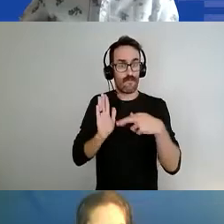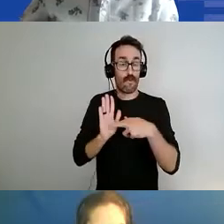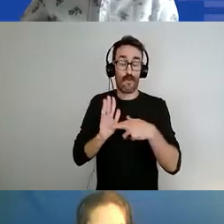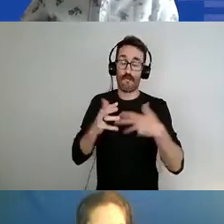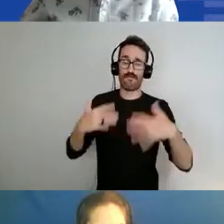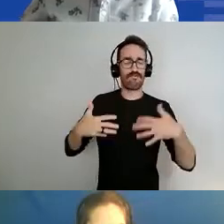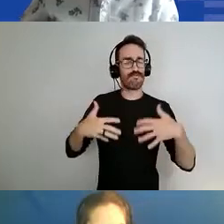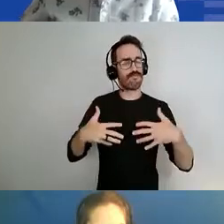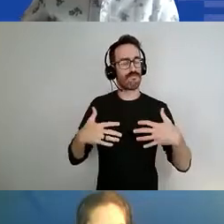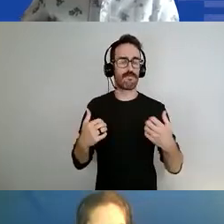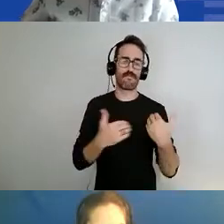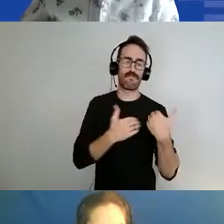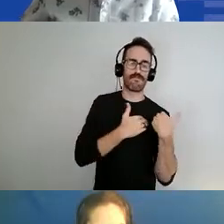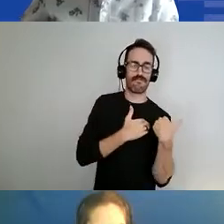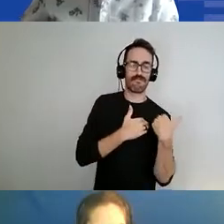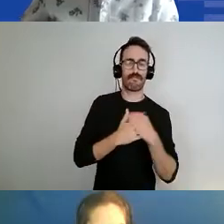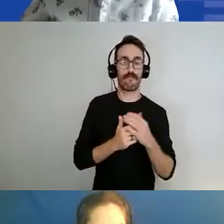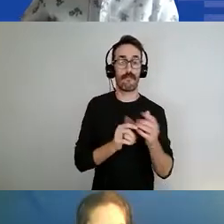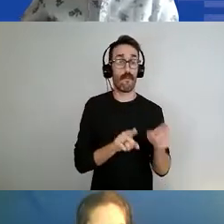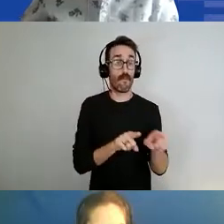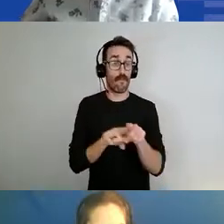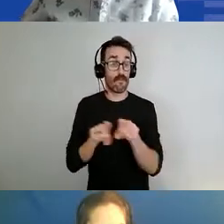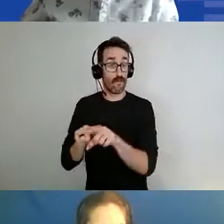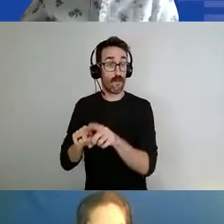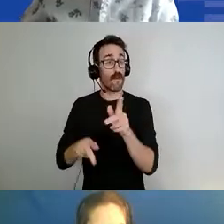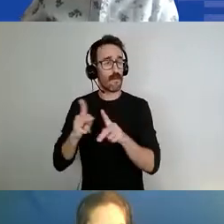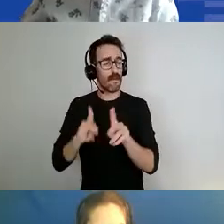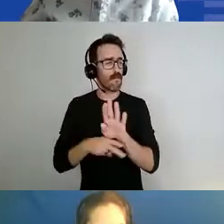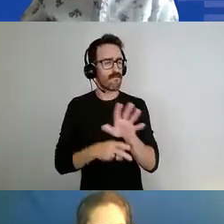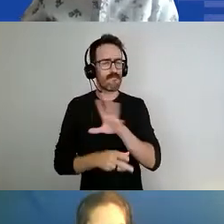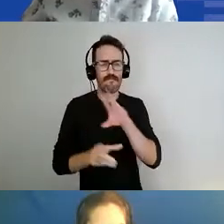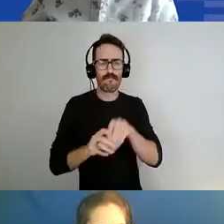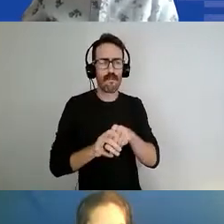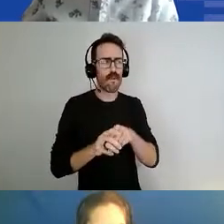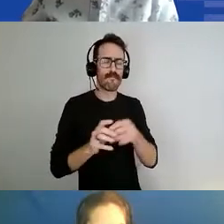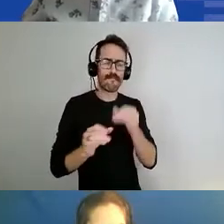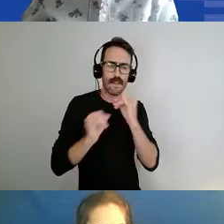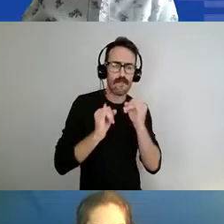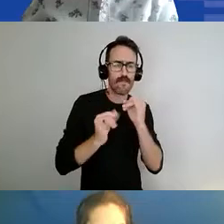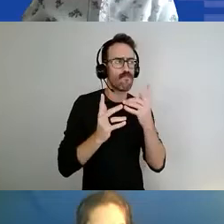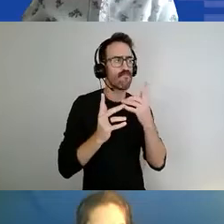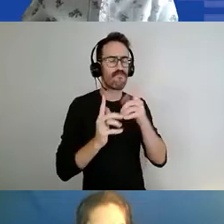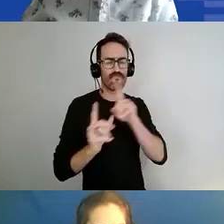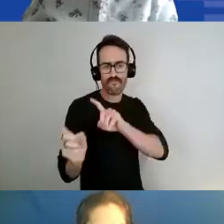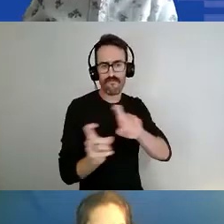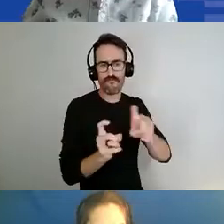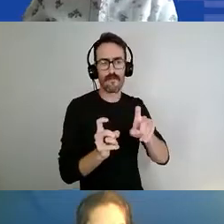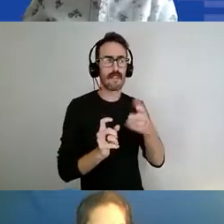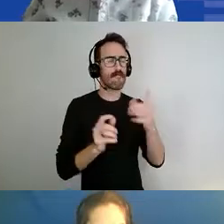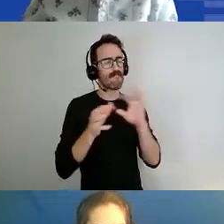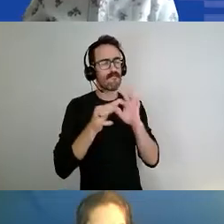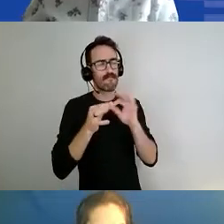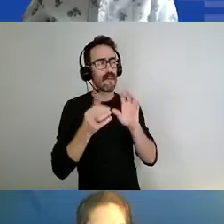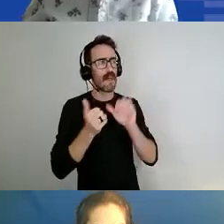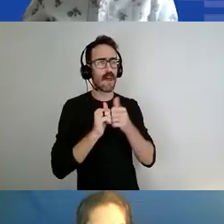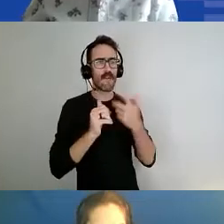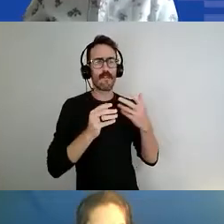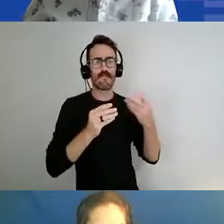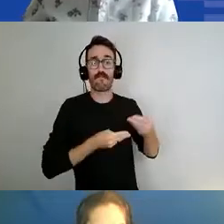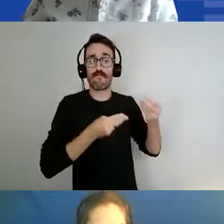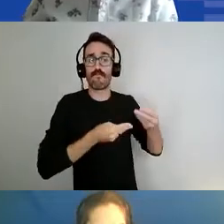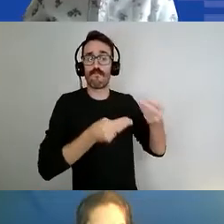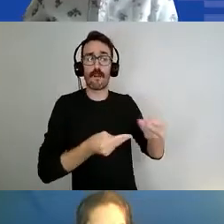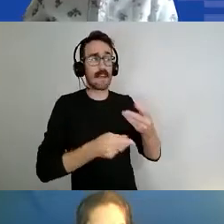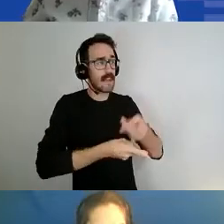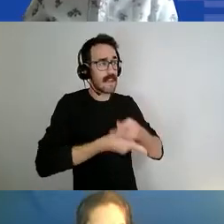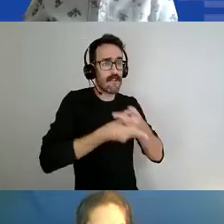Significantly, participants also spoke very generously about how they brought past caring experiences forward. So this